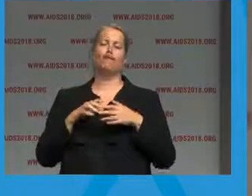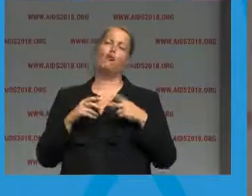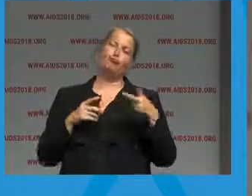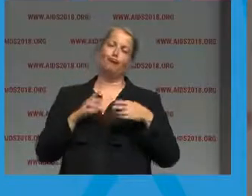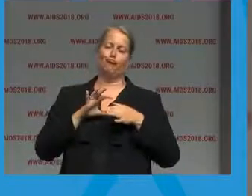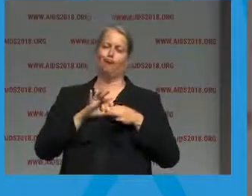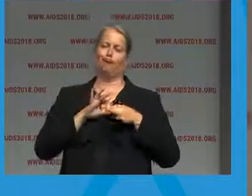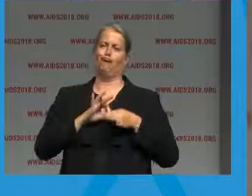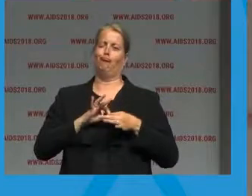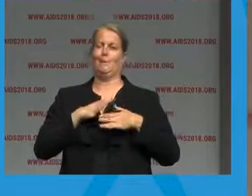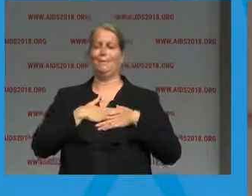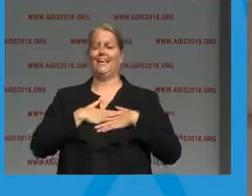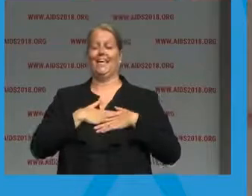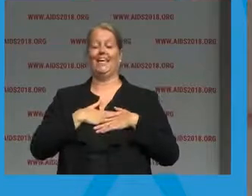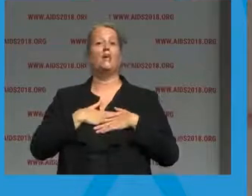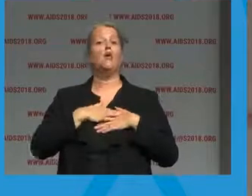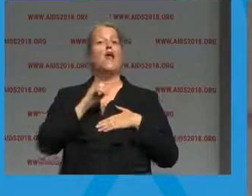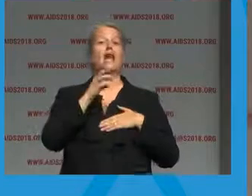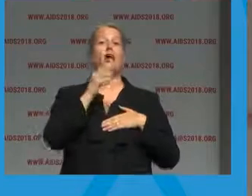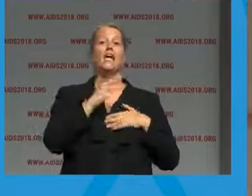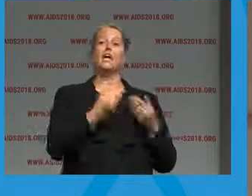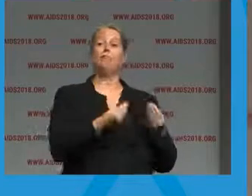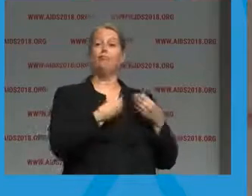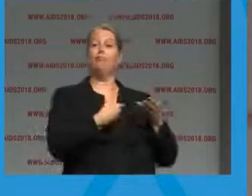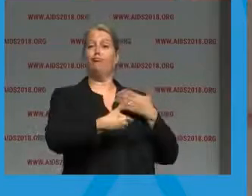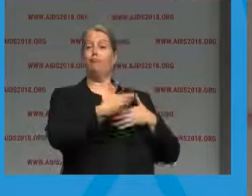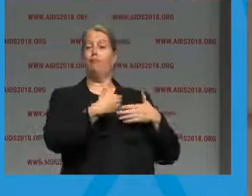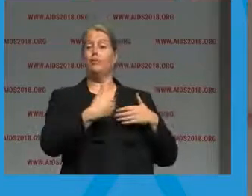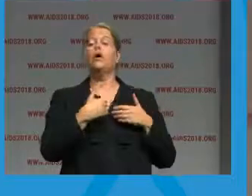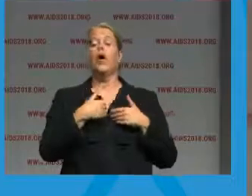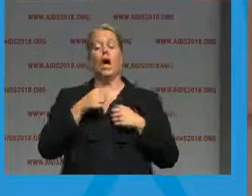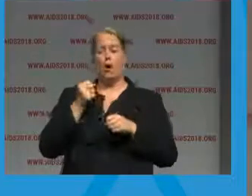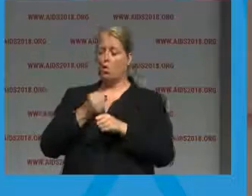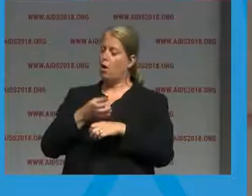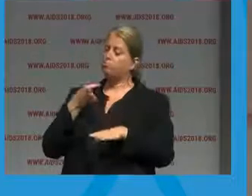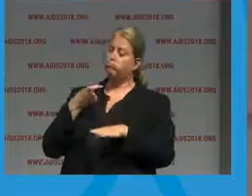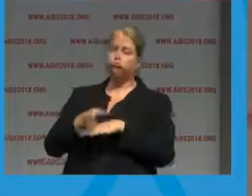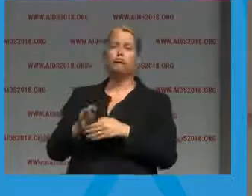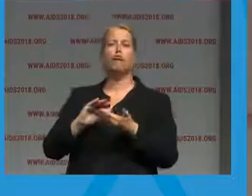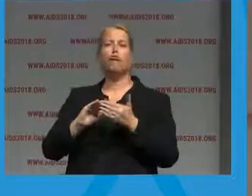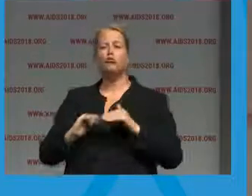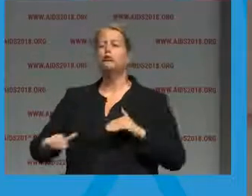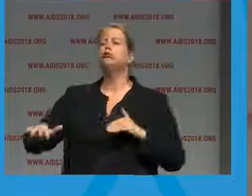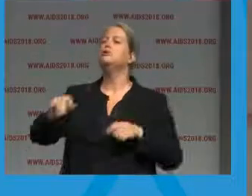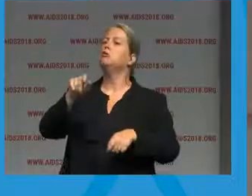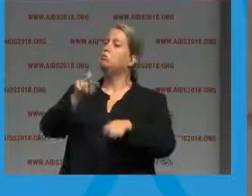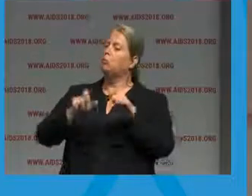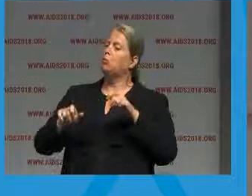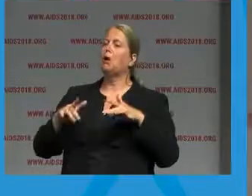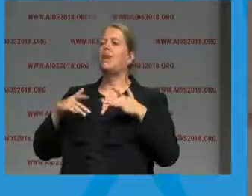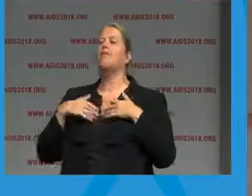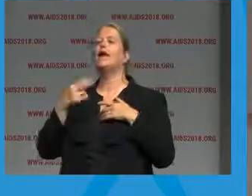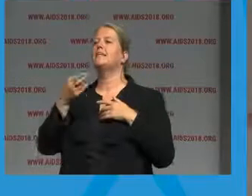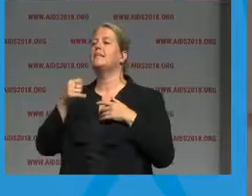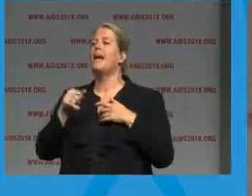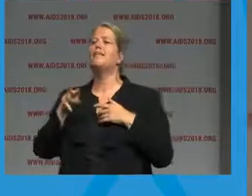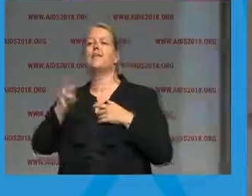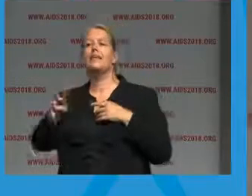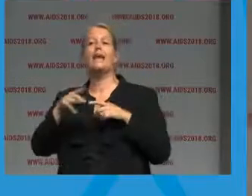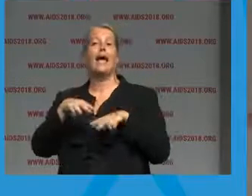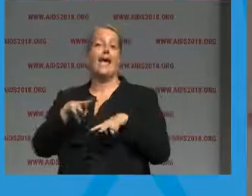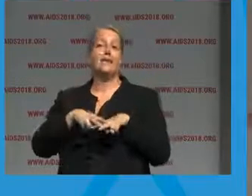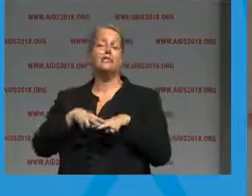Eric, I'm a person who works directly with the communities and a person living with HIV and AIDS who's also a TB